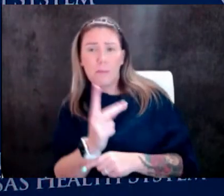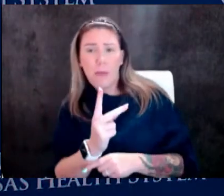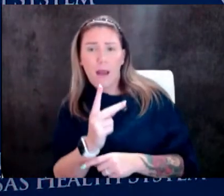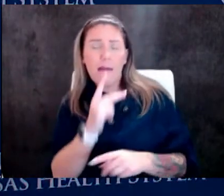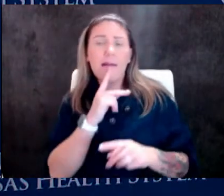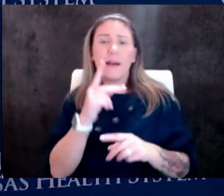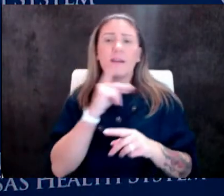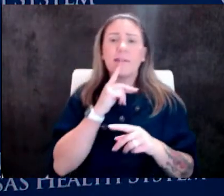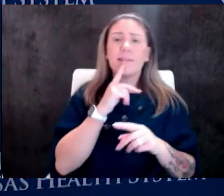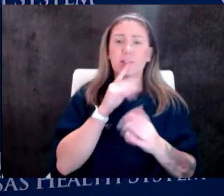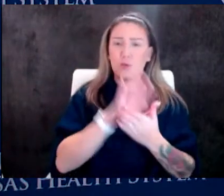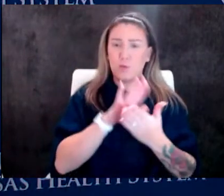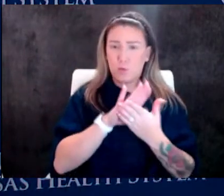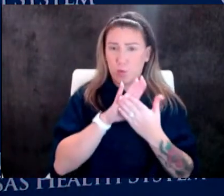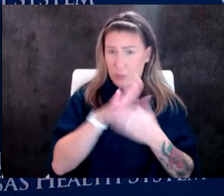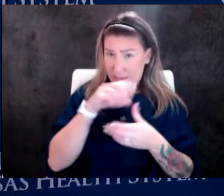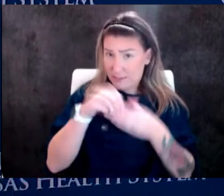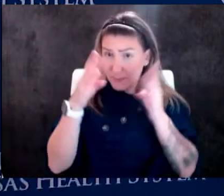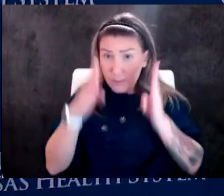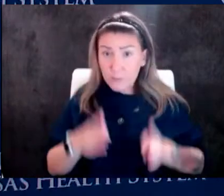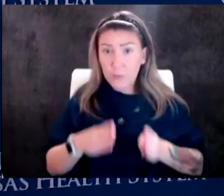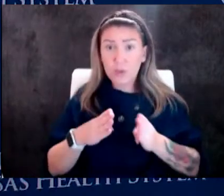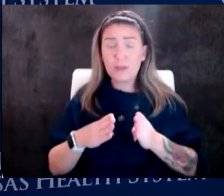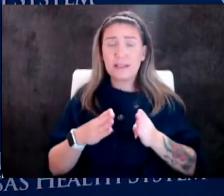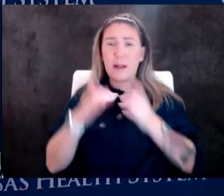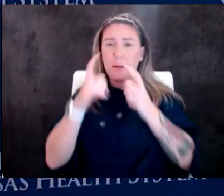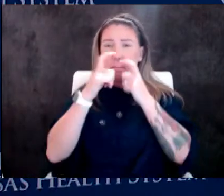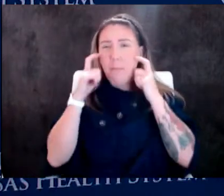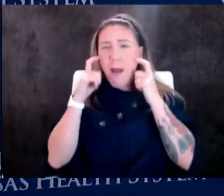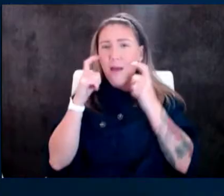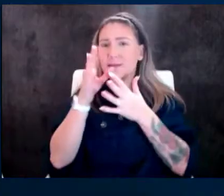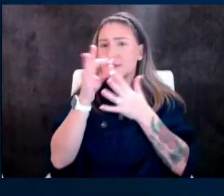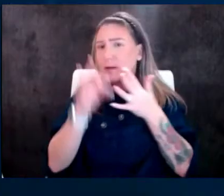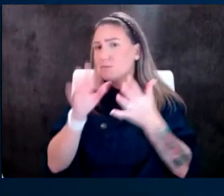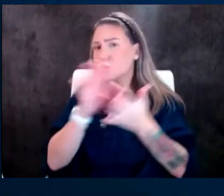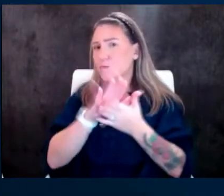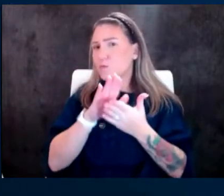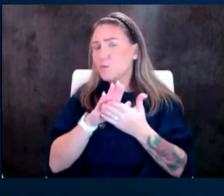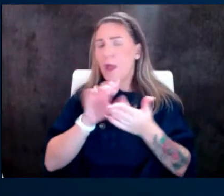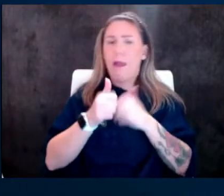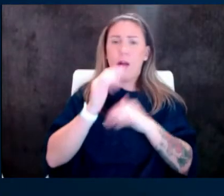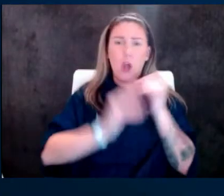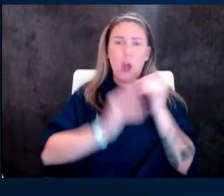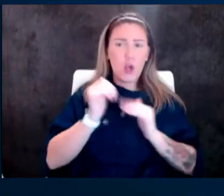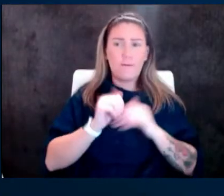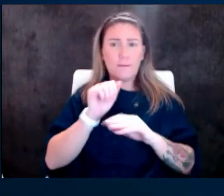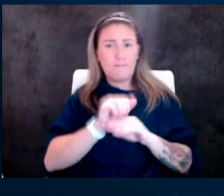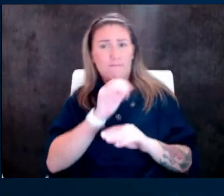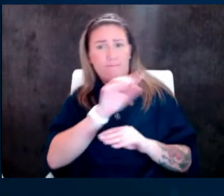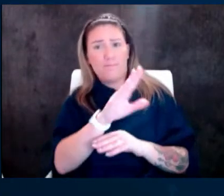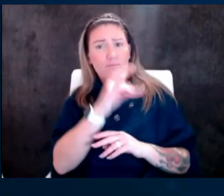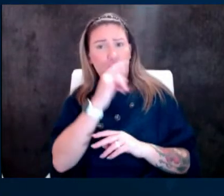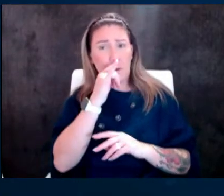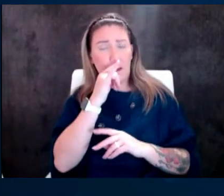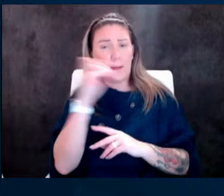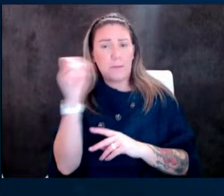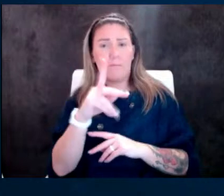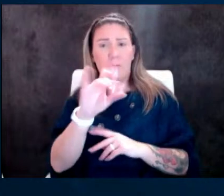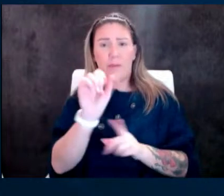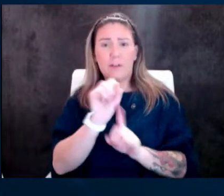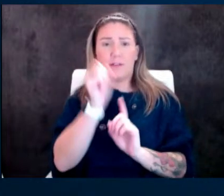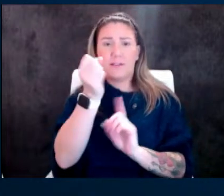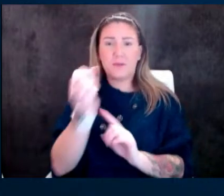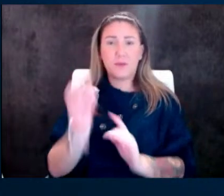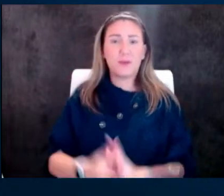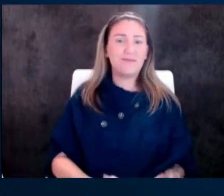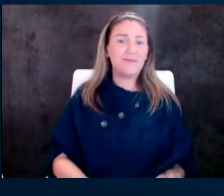school once they're fully vaccinated. How comfortable would you feel sending your kids or family back in this situation?